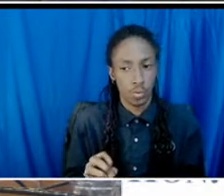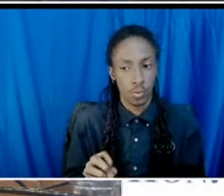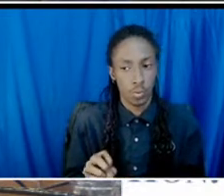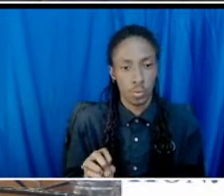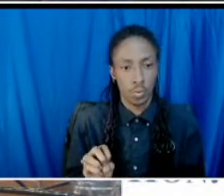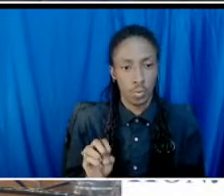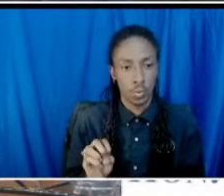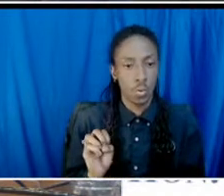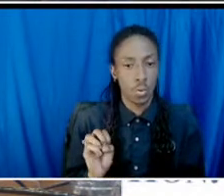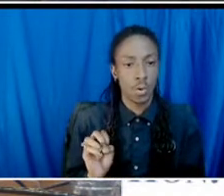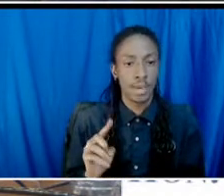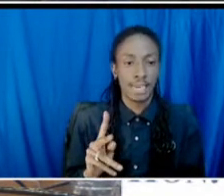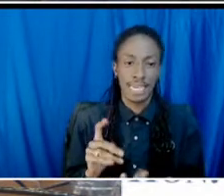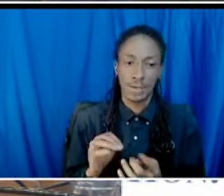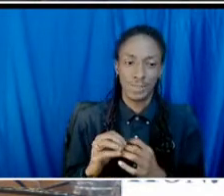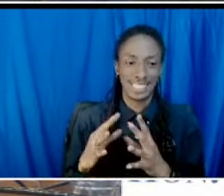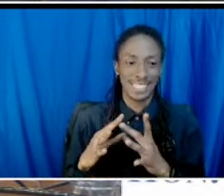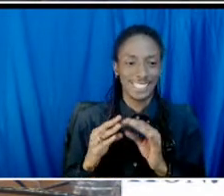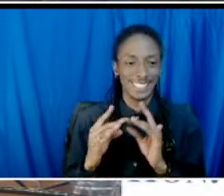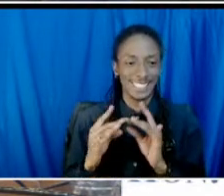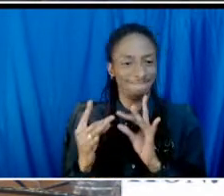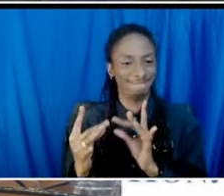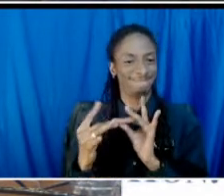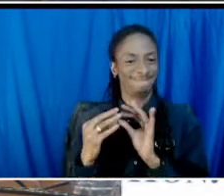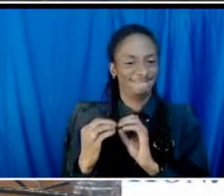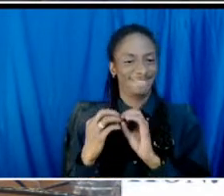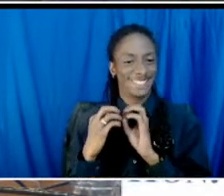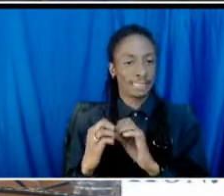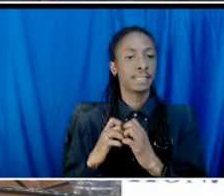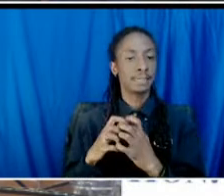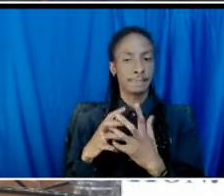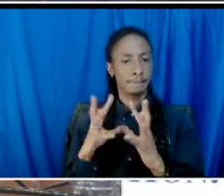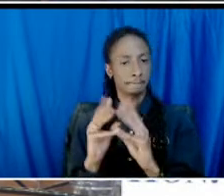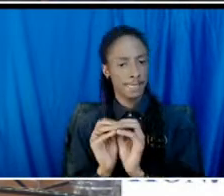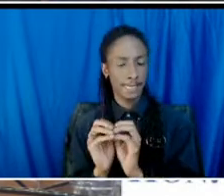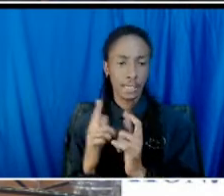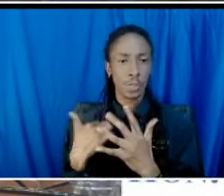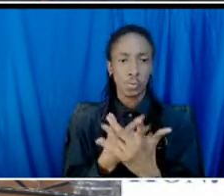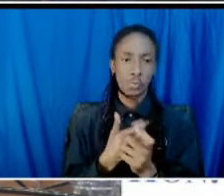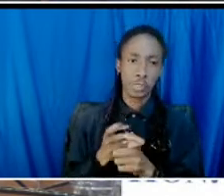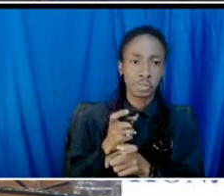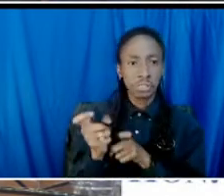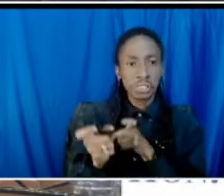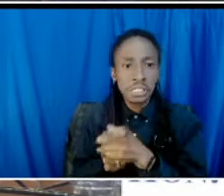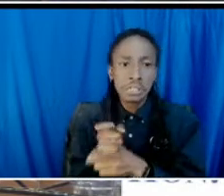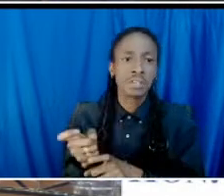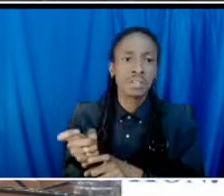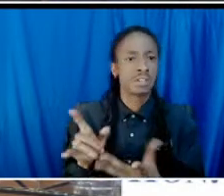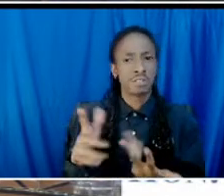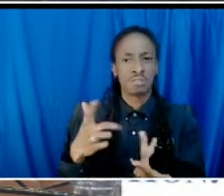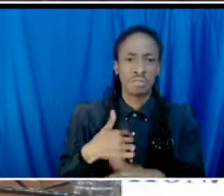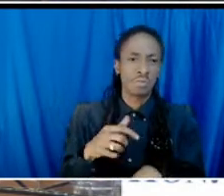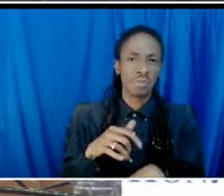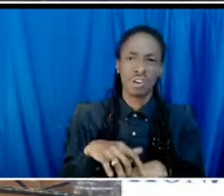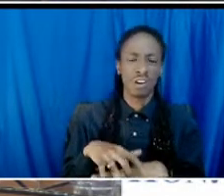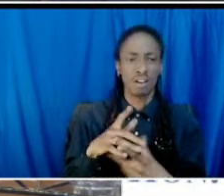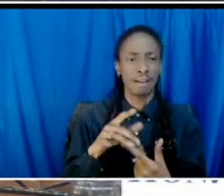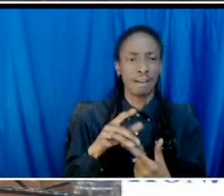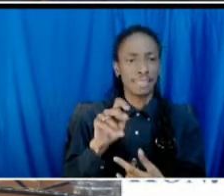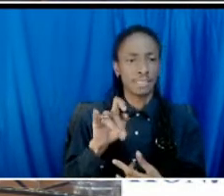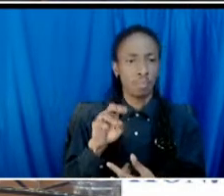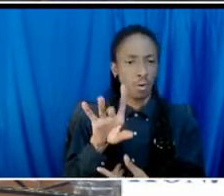it was a contentious meeting where we were chastising him that he was insubordinate, he was out of line, he had not honored his